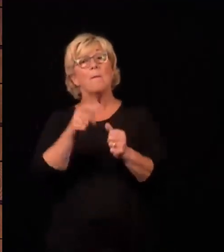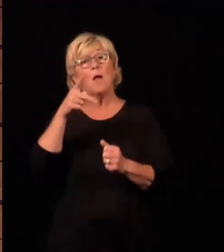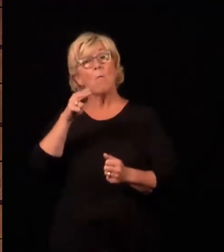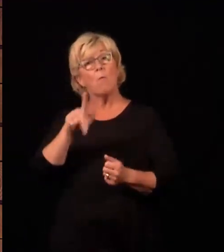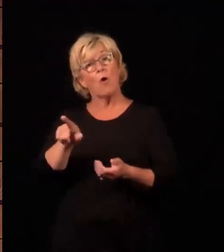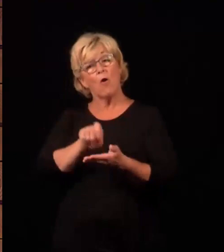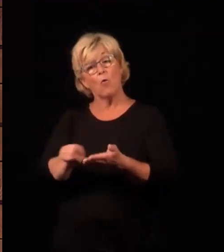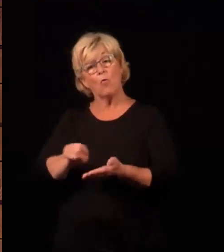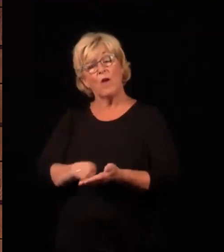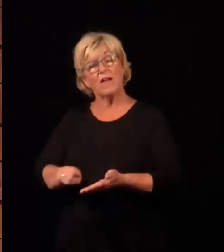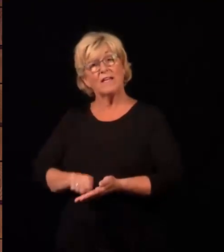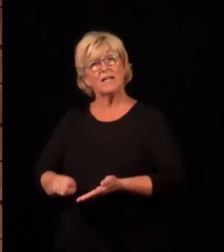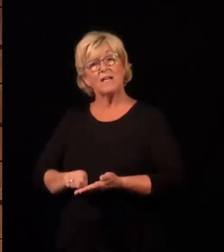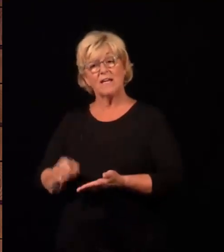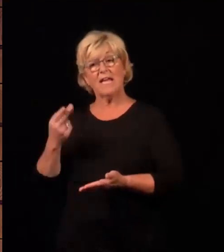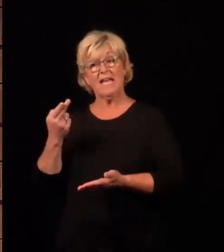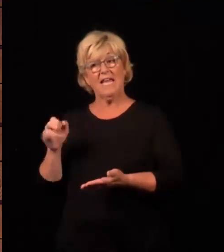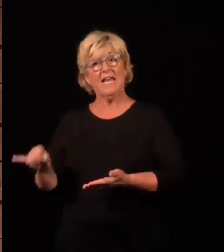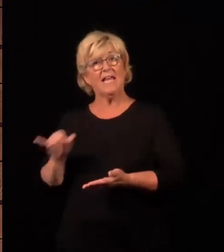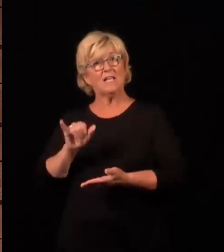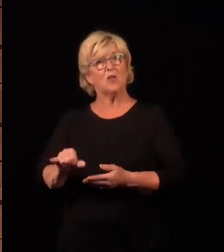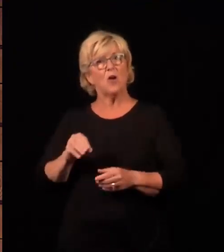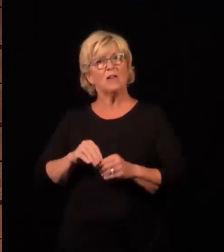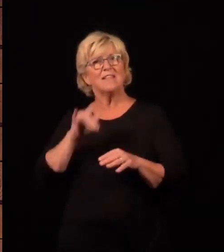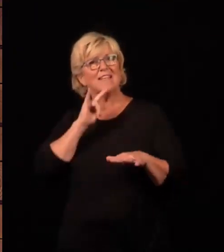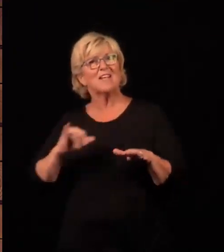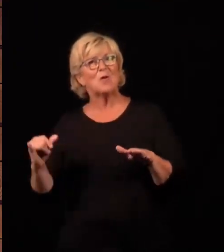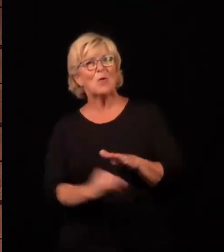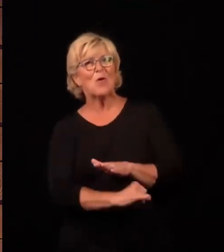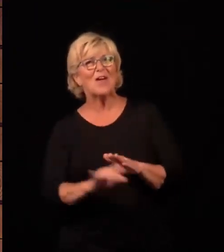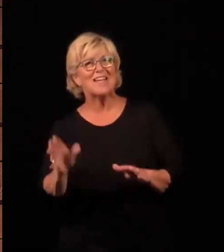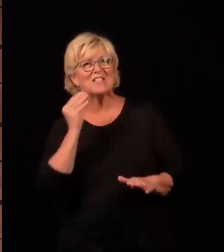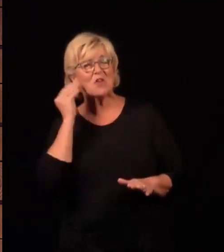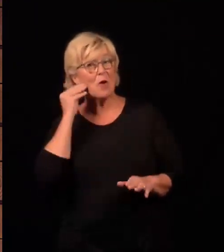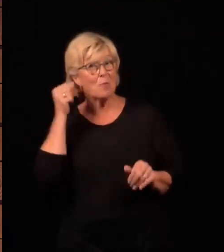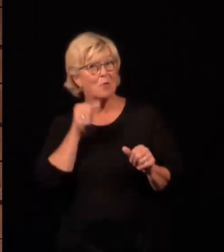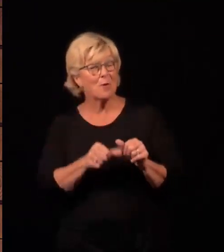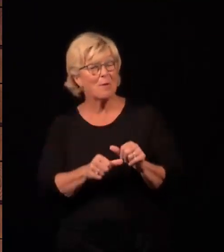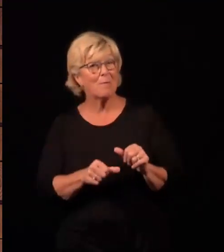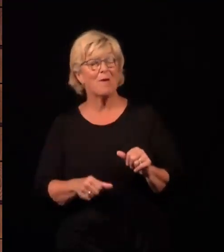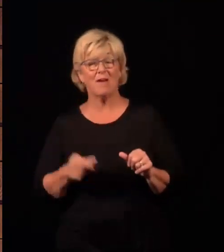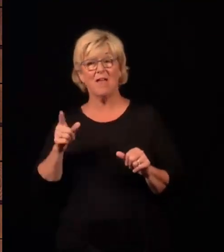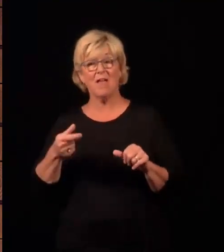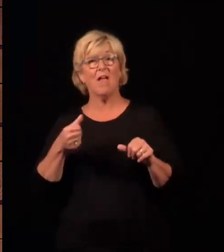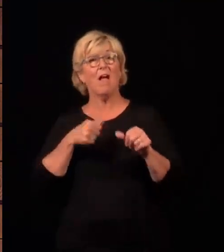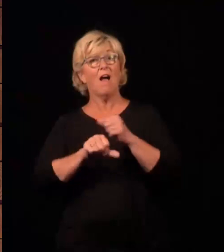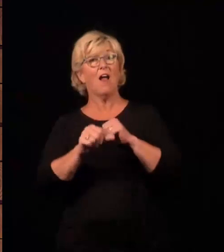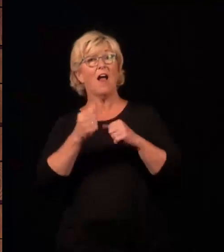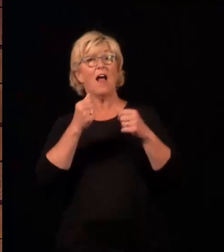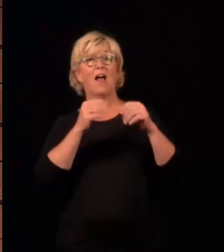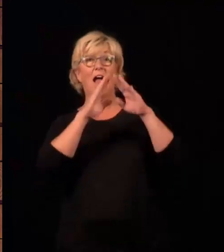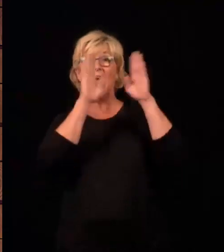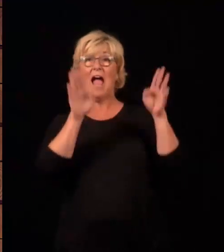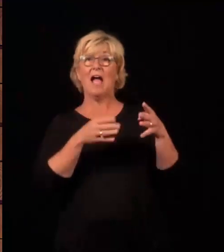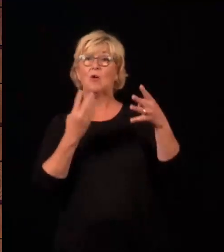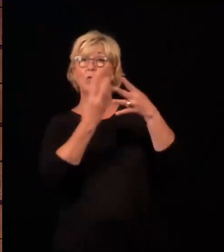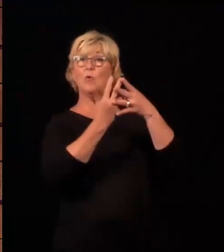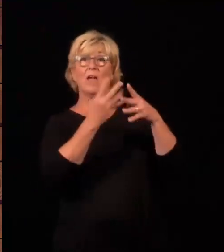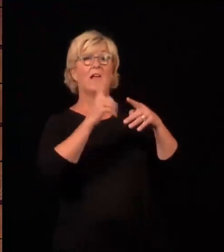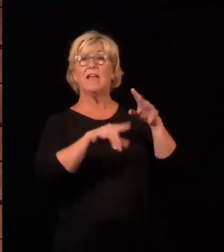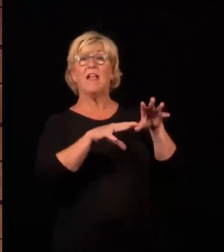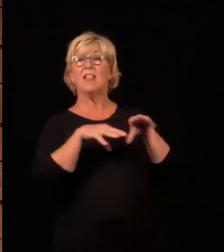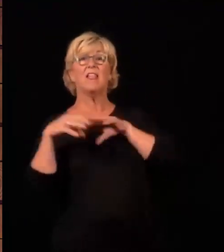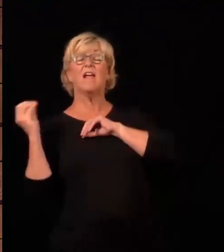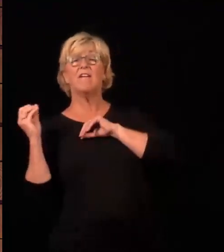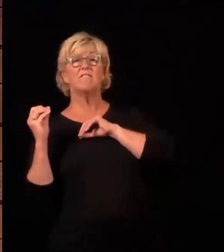writes these words, he too is in quarantine. When Paul writes these words, he's under house arrest. He can't leave his house